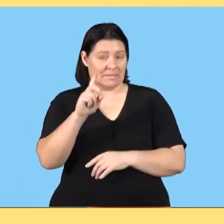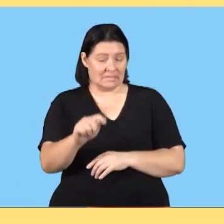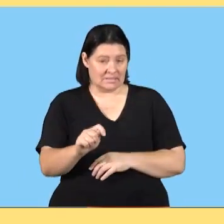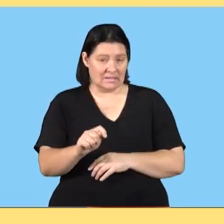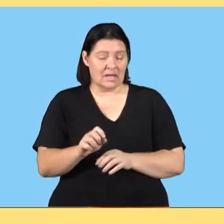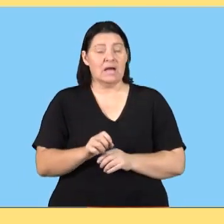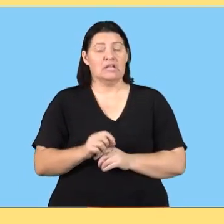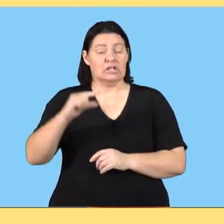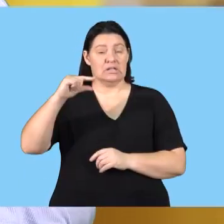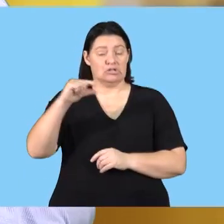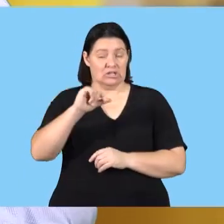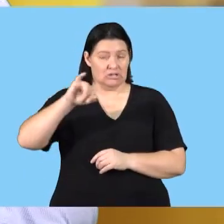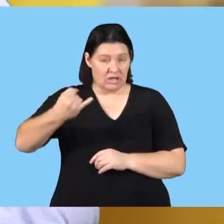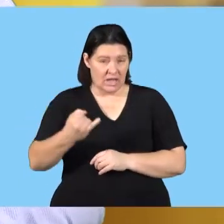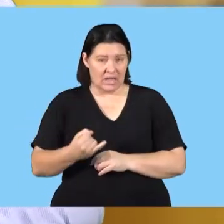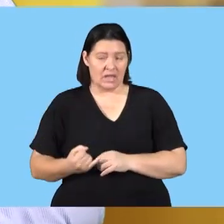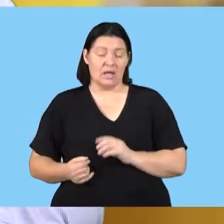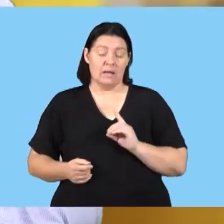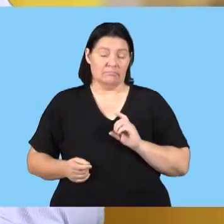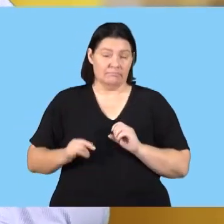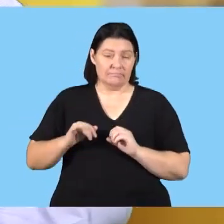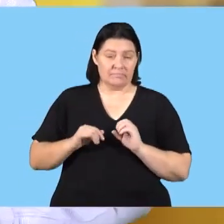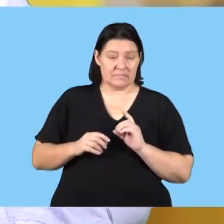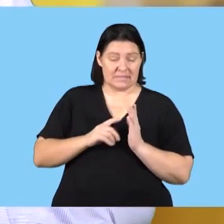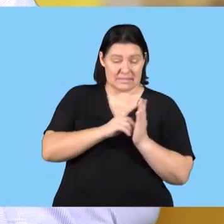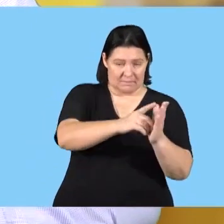the general journal, you will debit